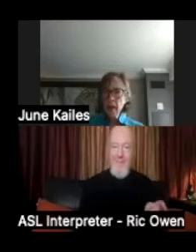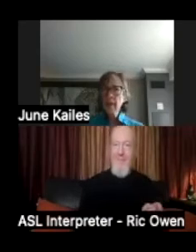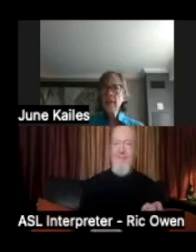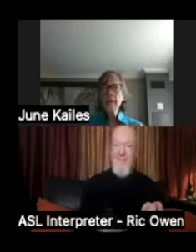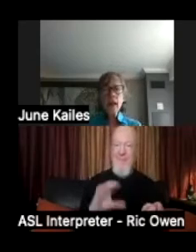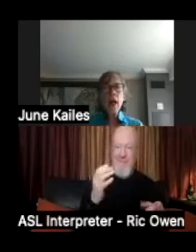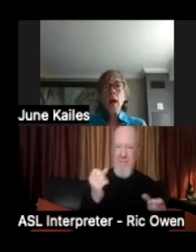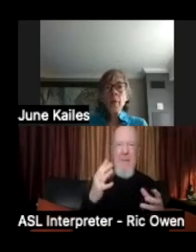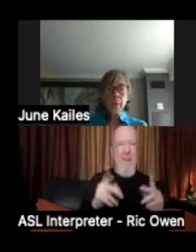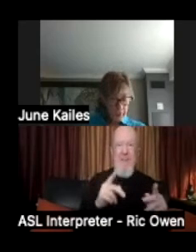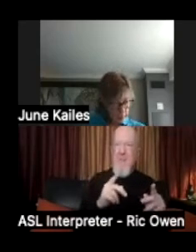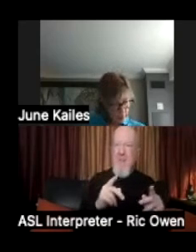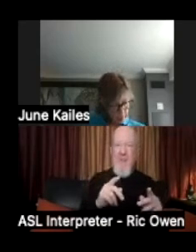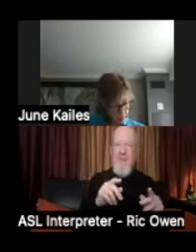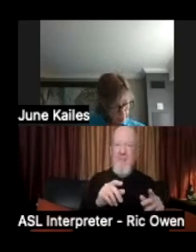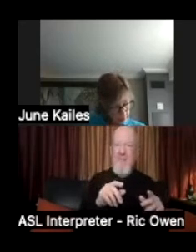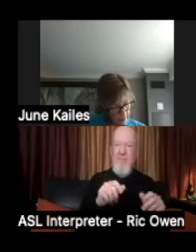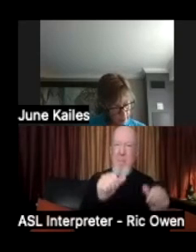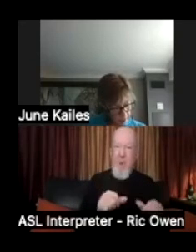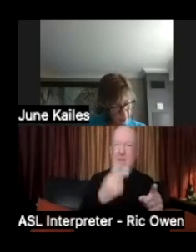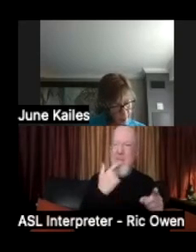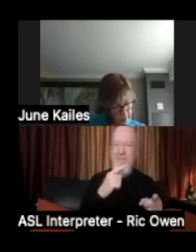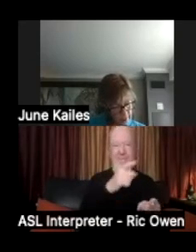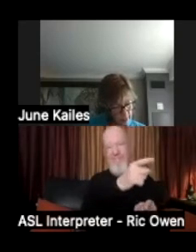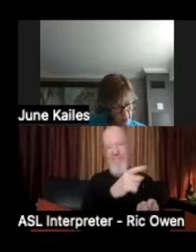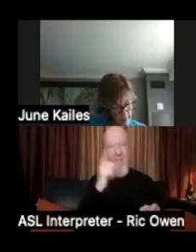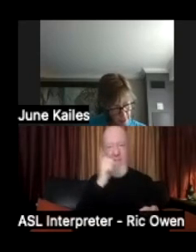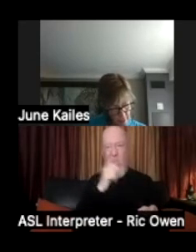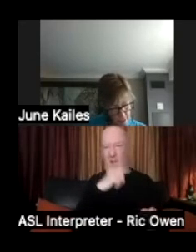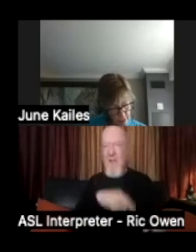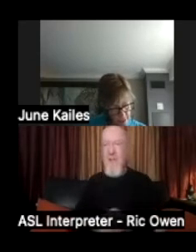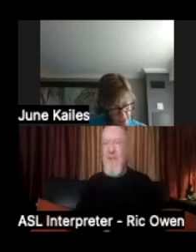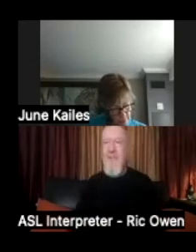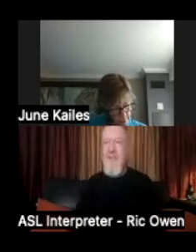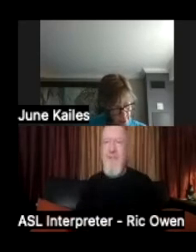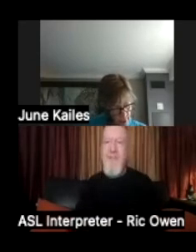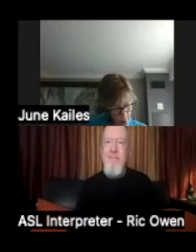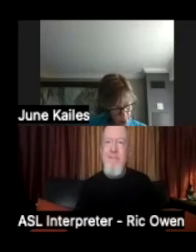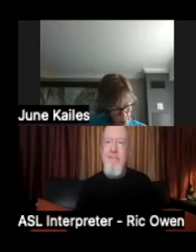Yeah. Well, it is